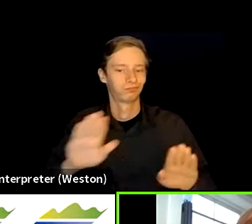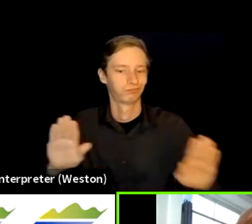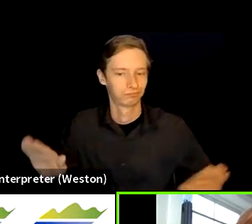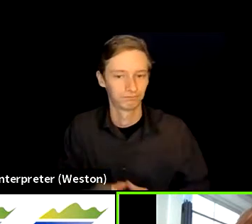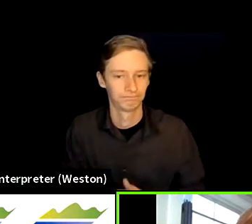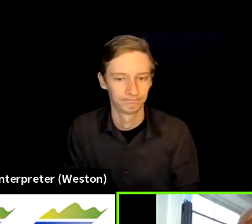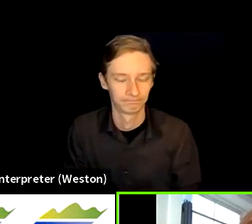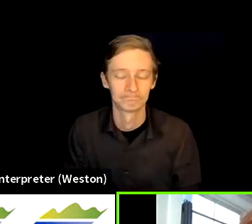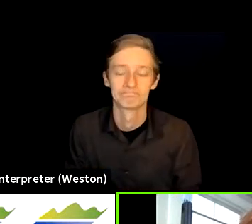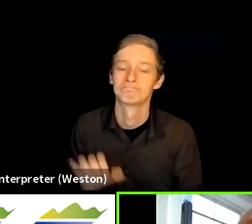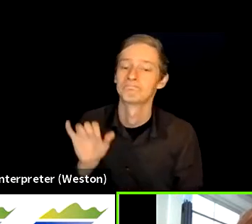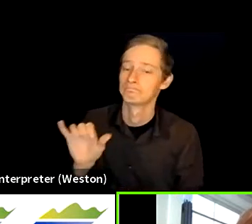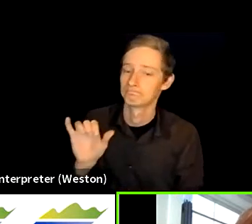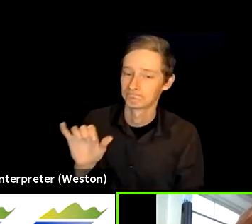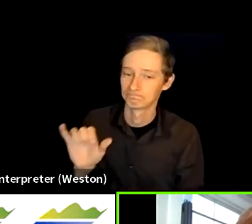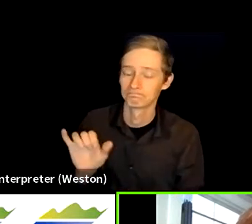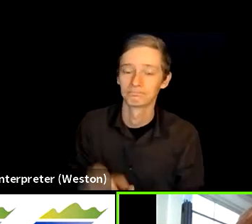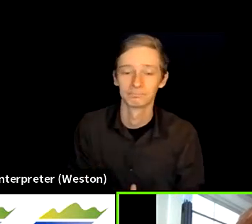Very good.